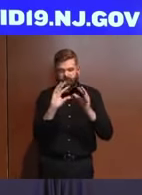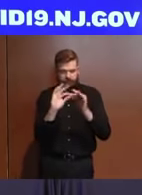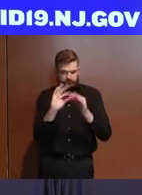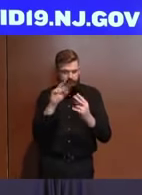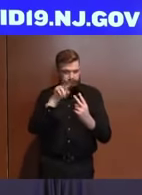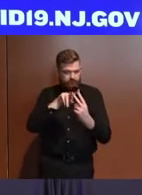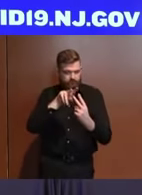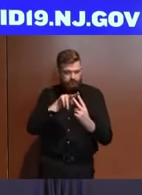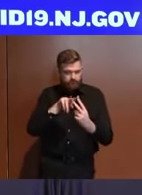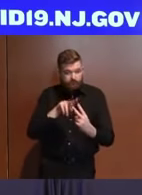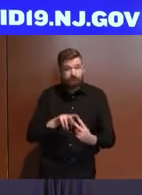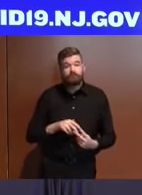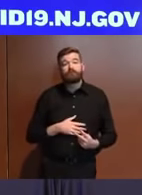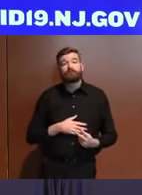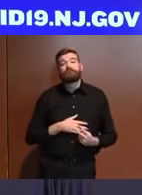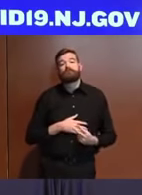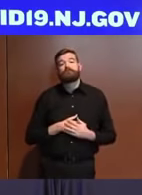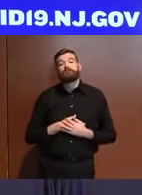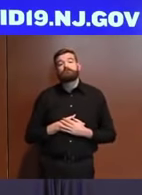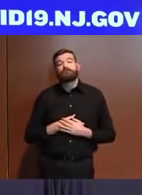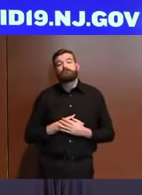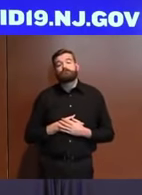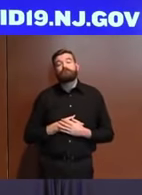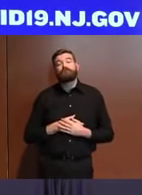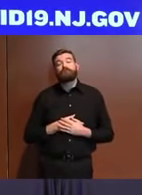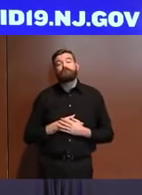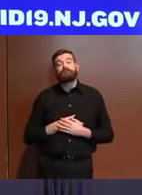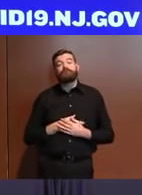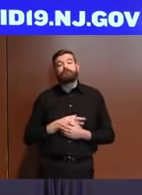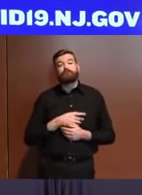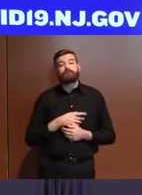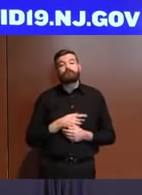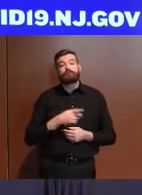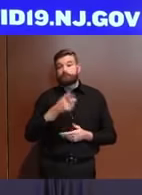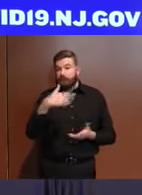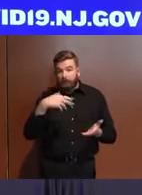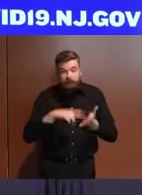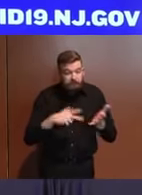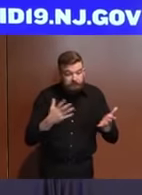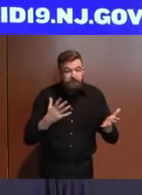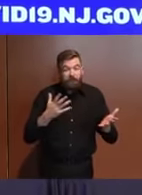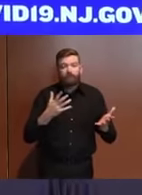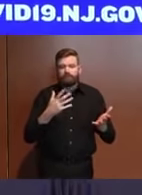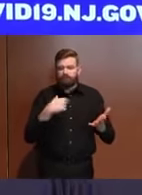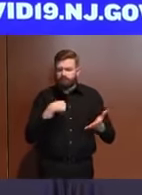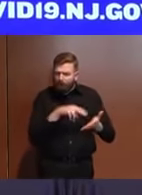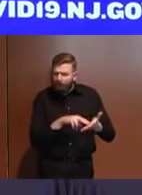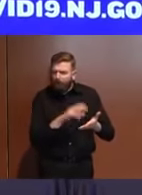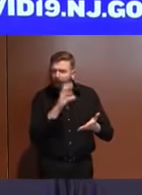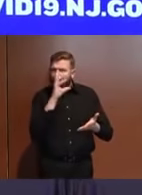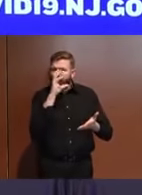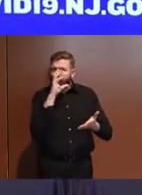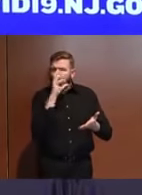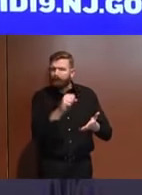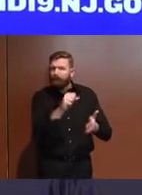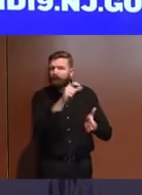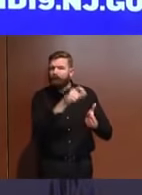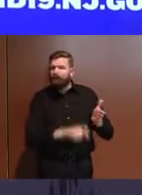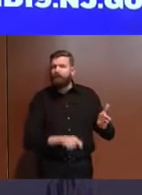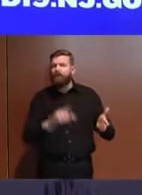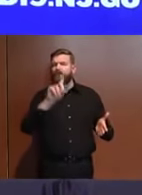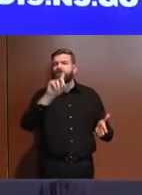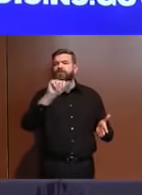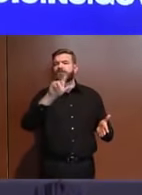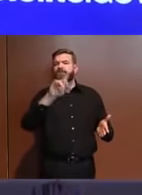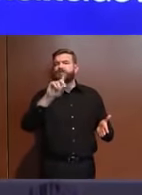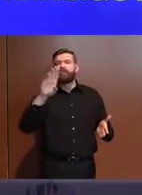particularly today. I read, if you haven't read it, there's a fascinating piece by David Brooks in the New York Times that